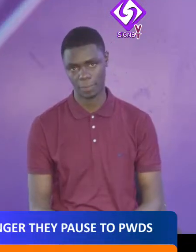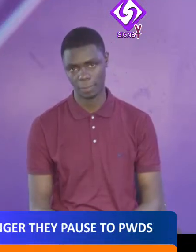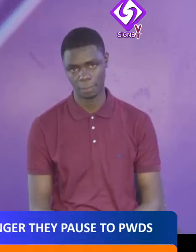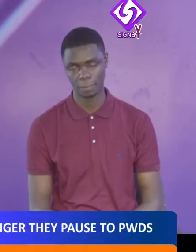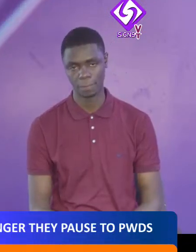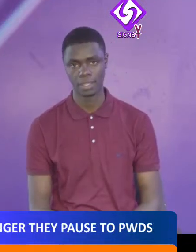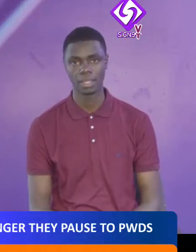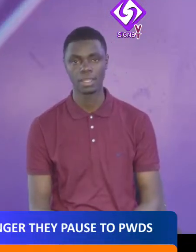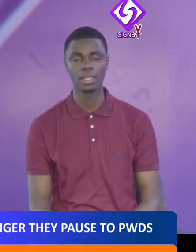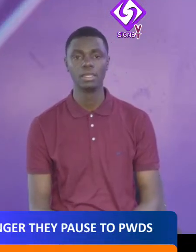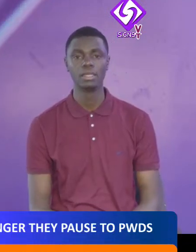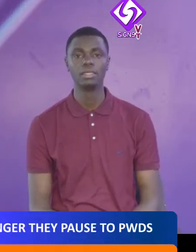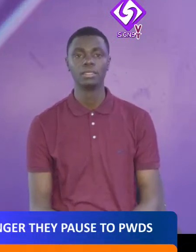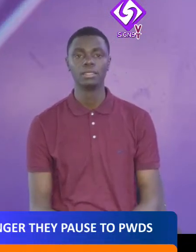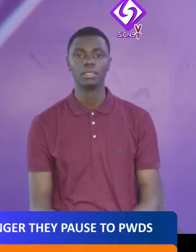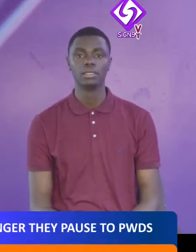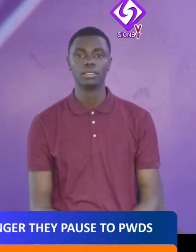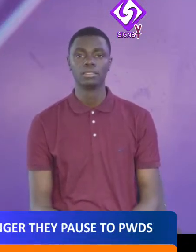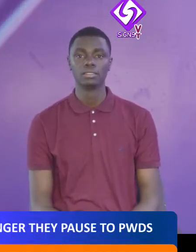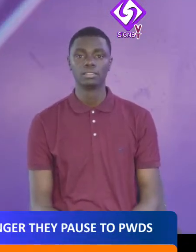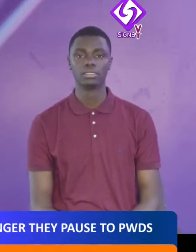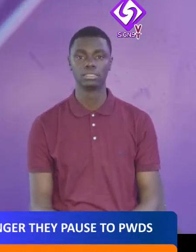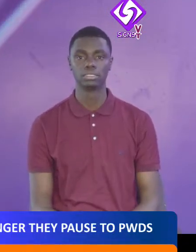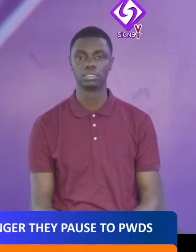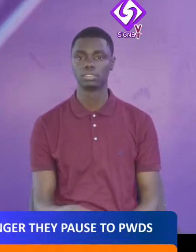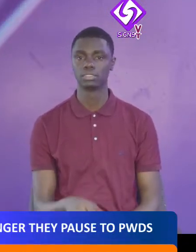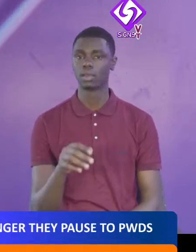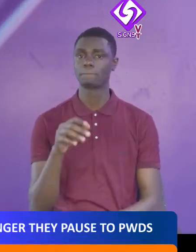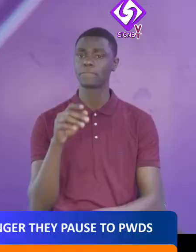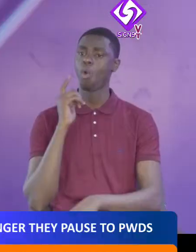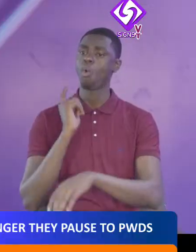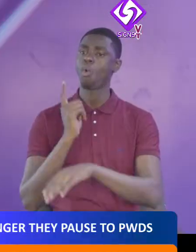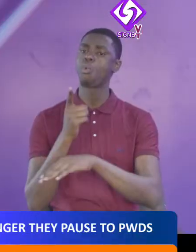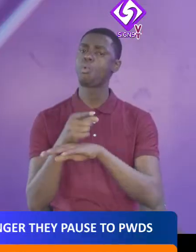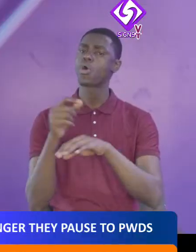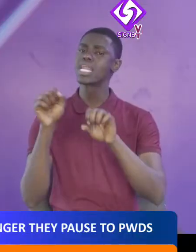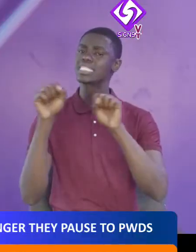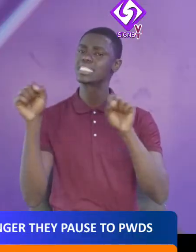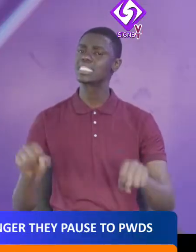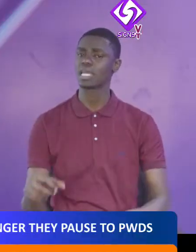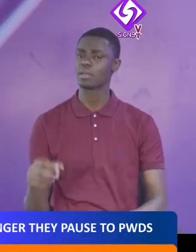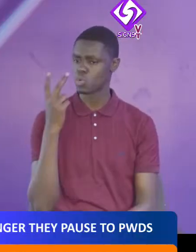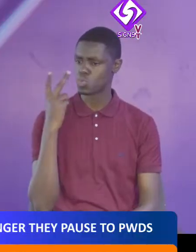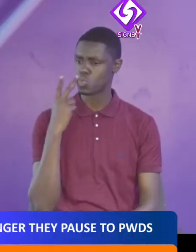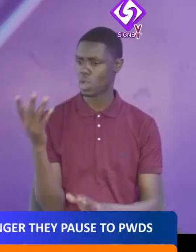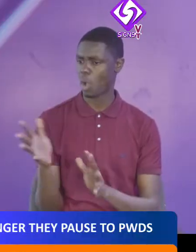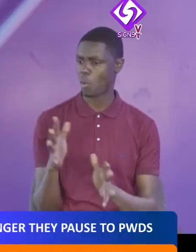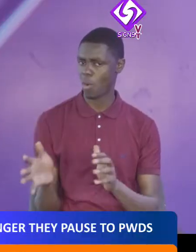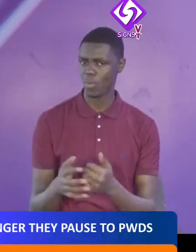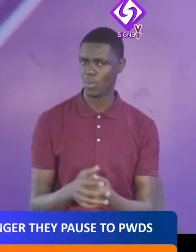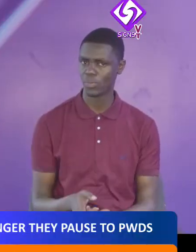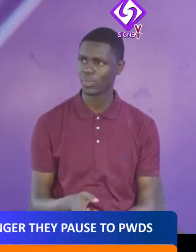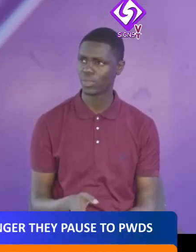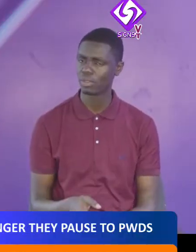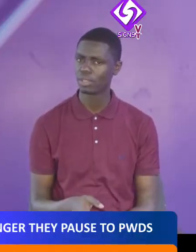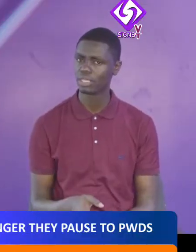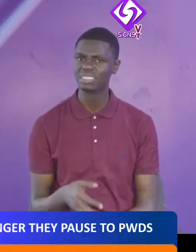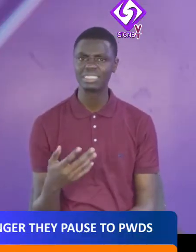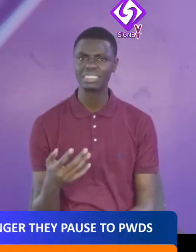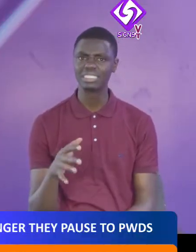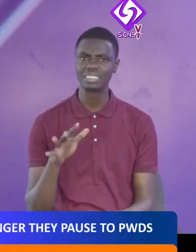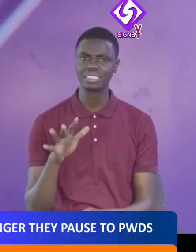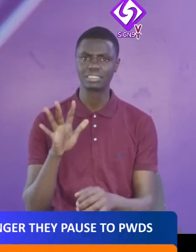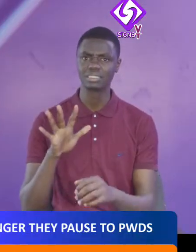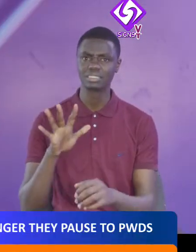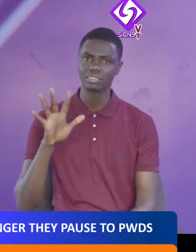Interesting. Now, when you talk about warning systems, how should these warning systems look like? And isn't a horn